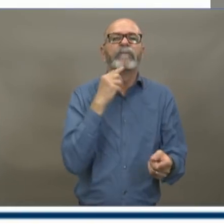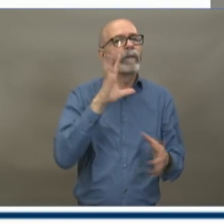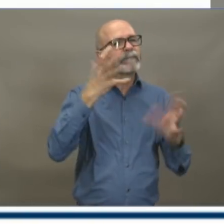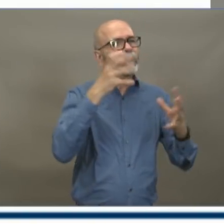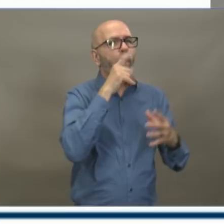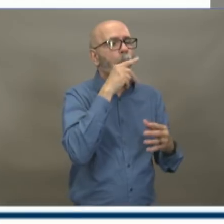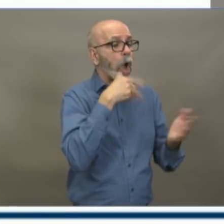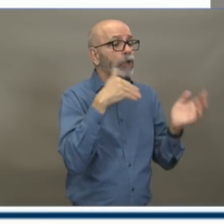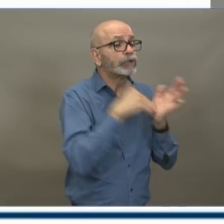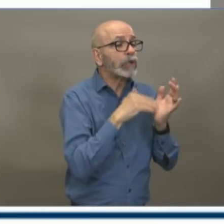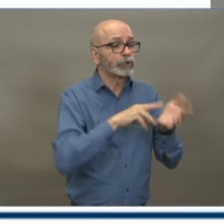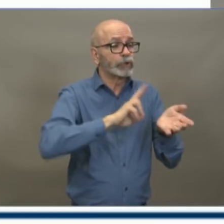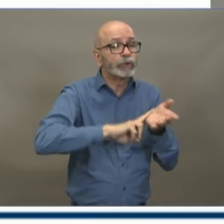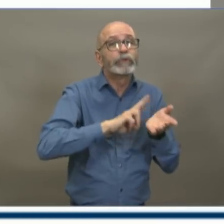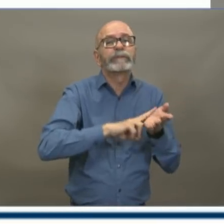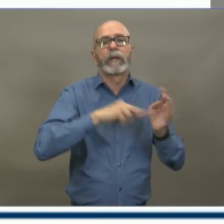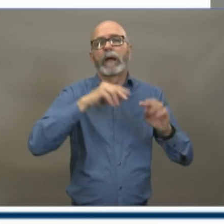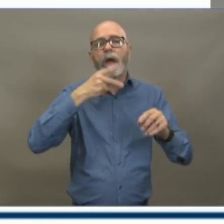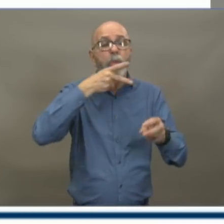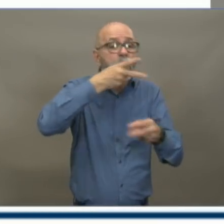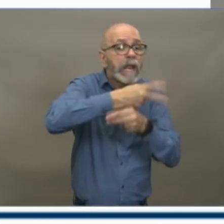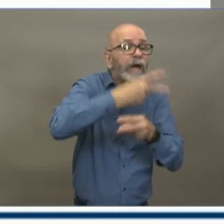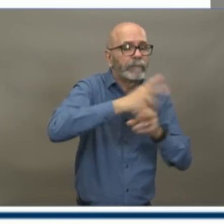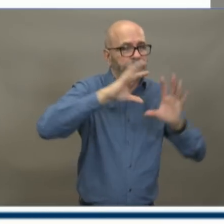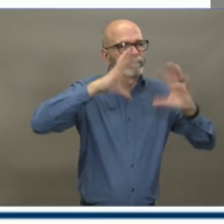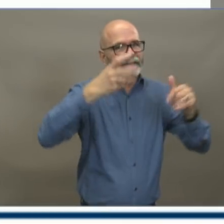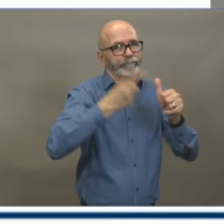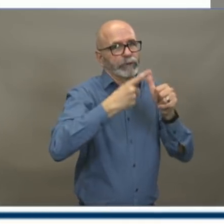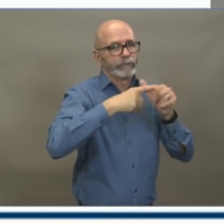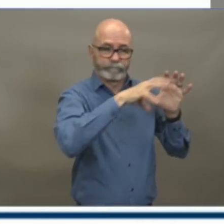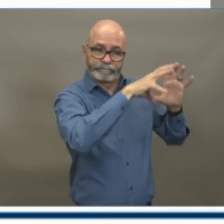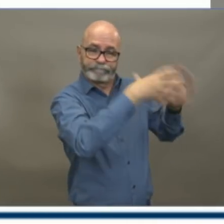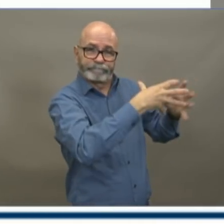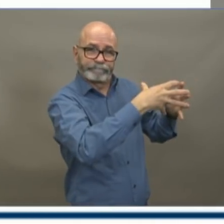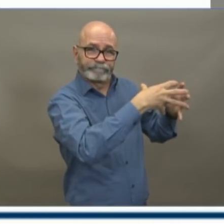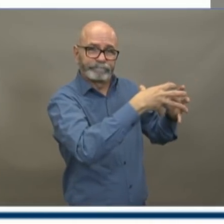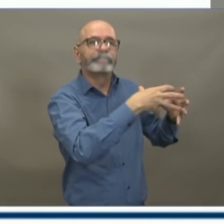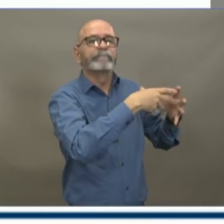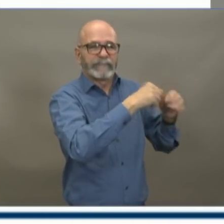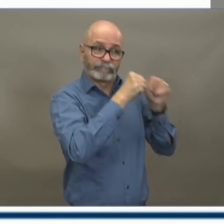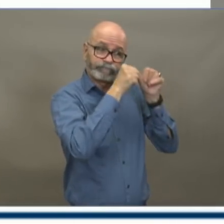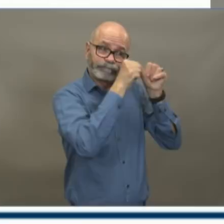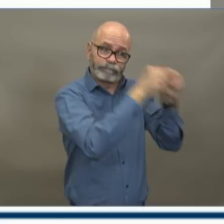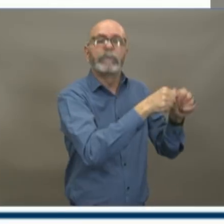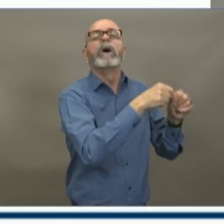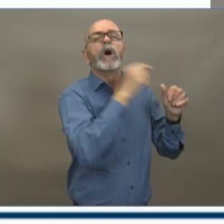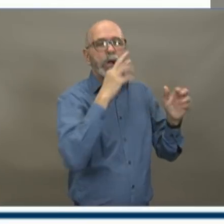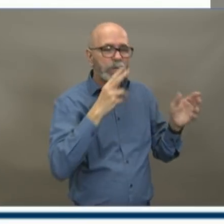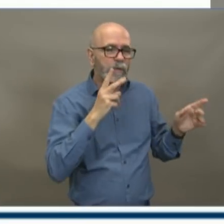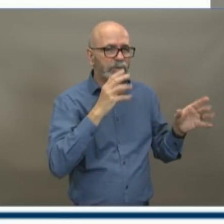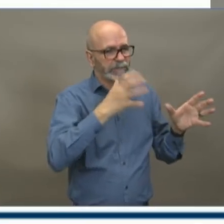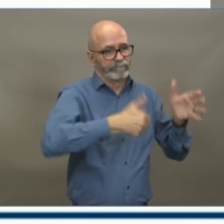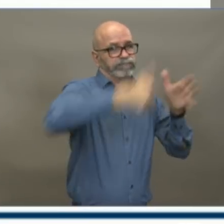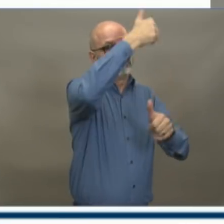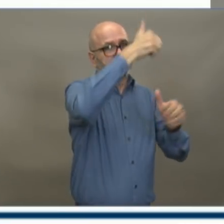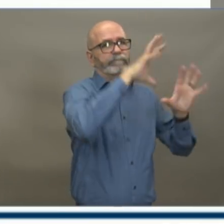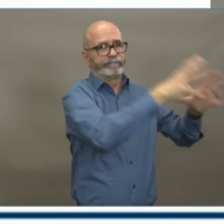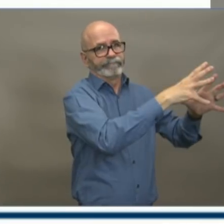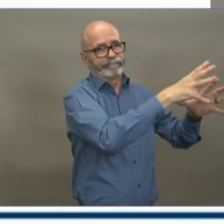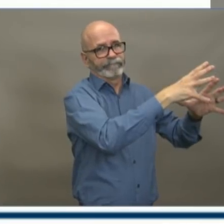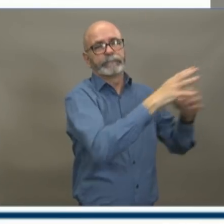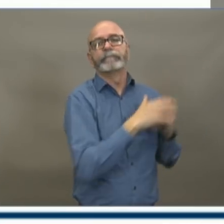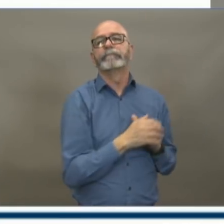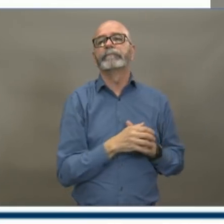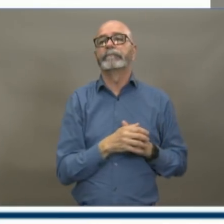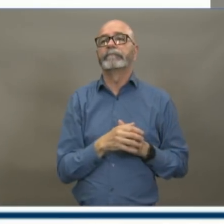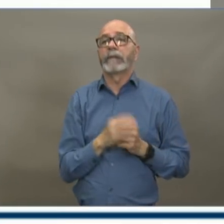dealing with COVID patients, as well as long-term care staff, residents, designated caregivers. We're going to use a small amount of the vaccine to